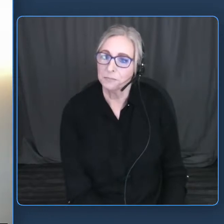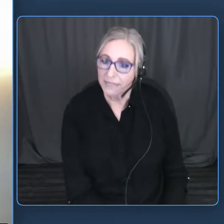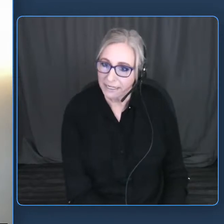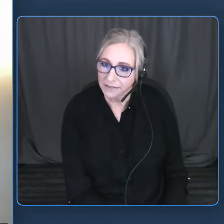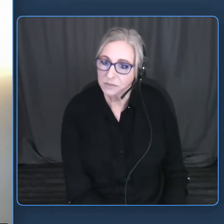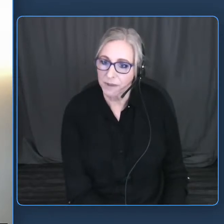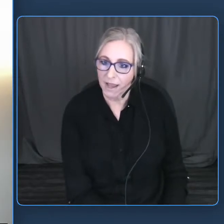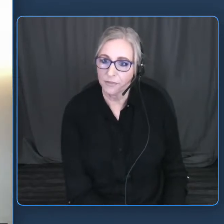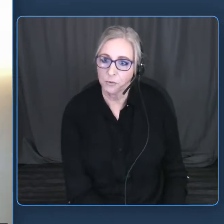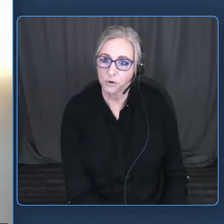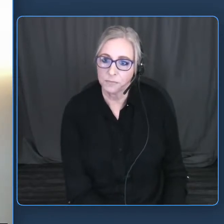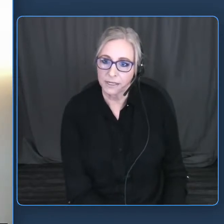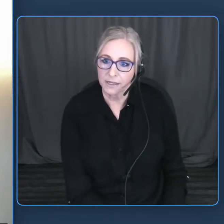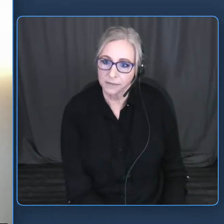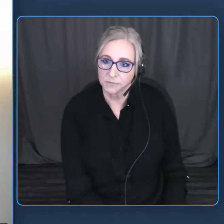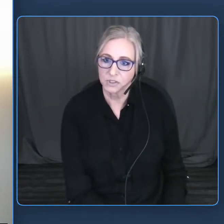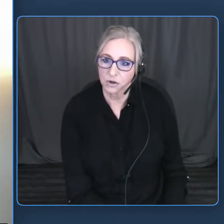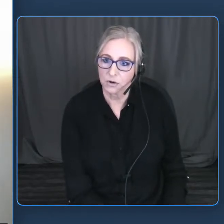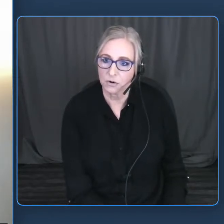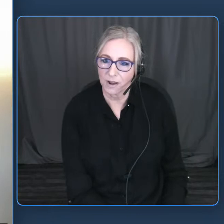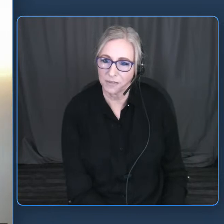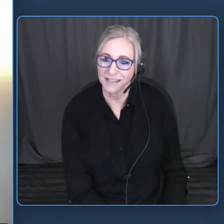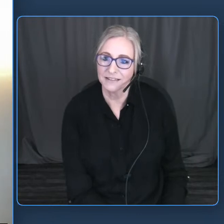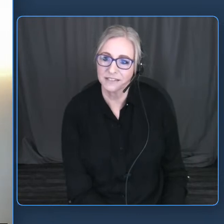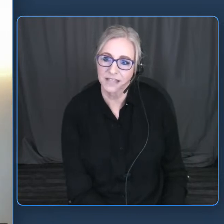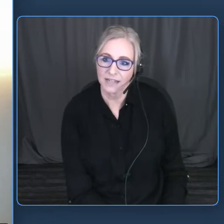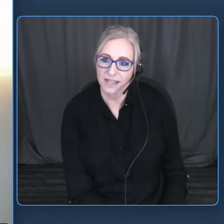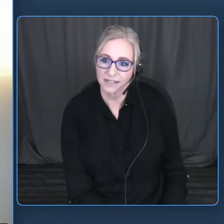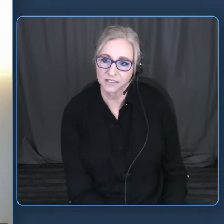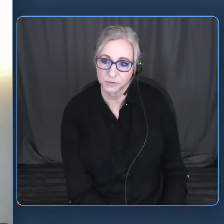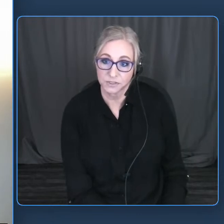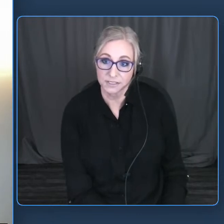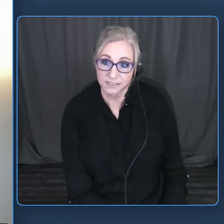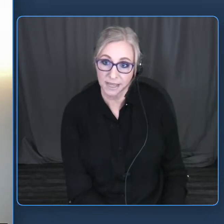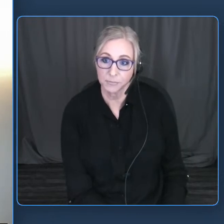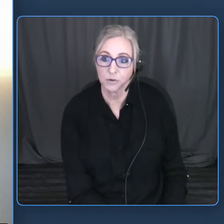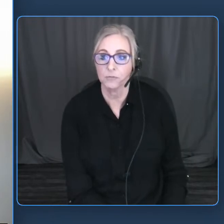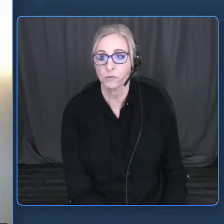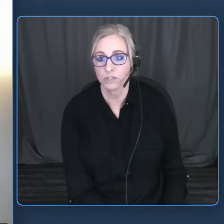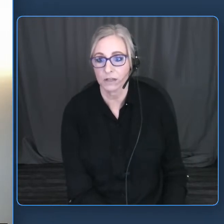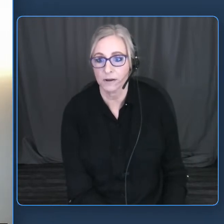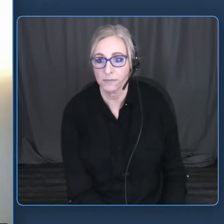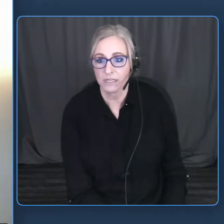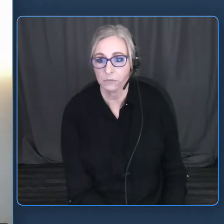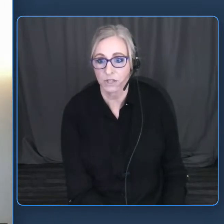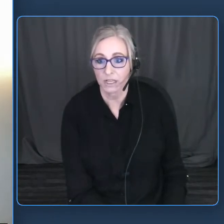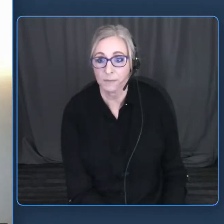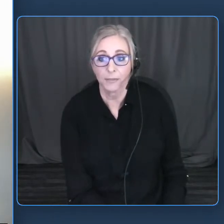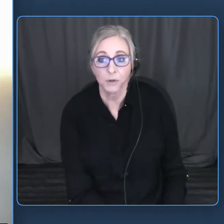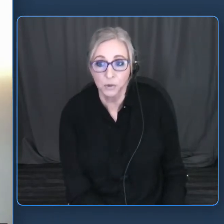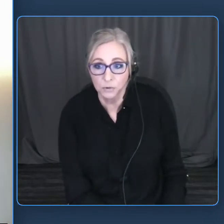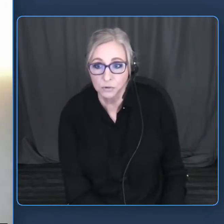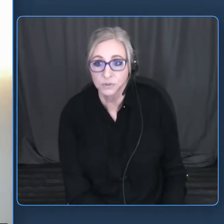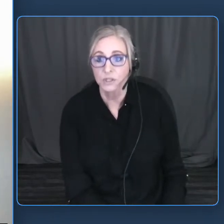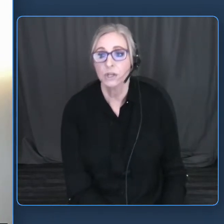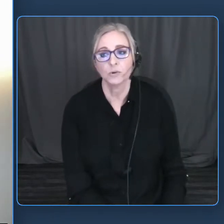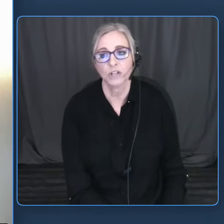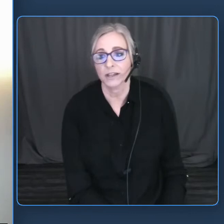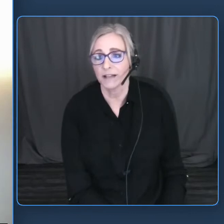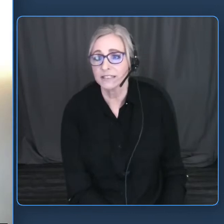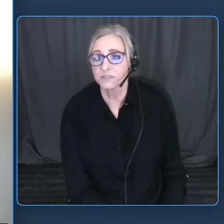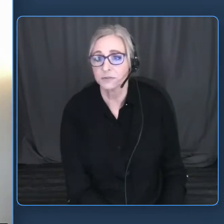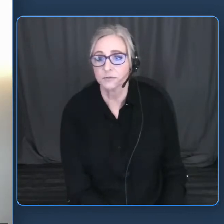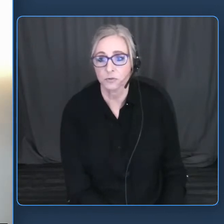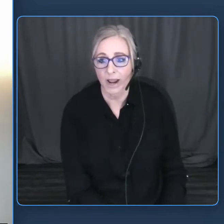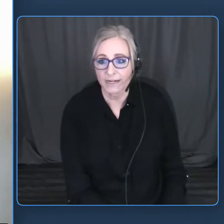There's different meanings behind the word media. So I think in this context, for this example, when we're talking about media, we're talking about the news. We're